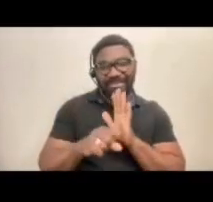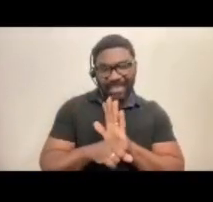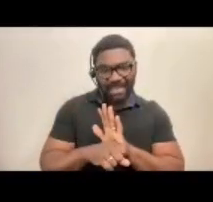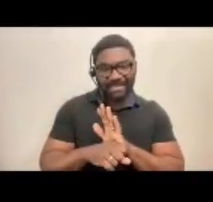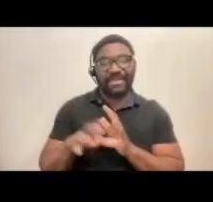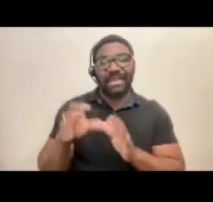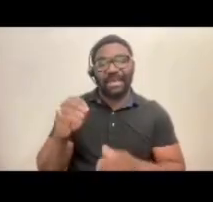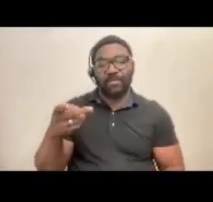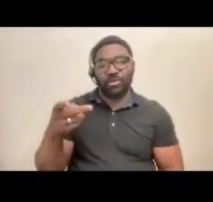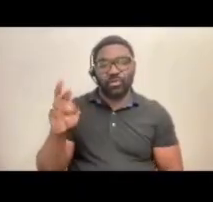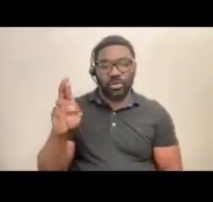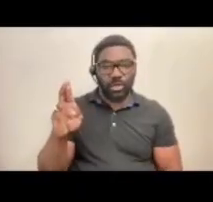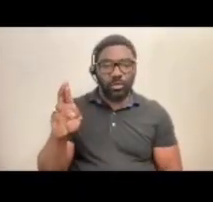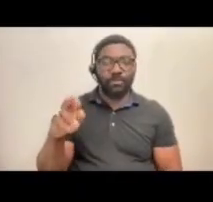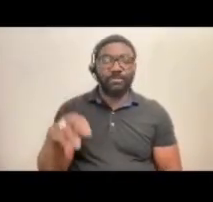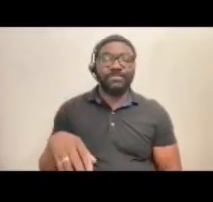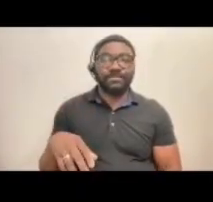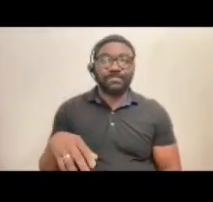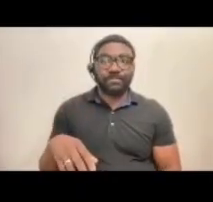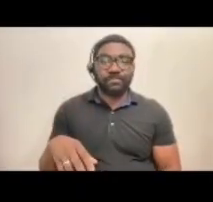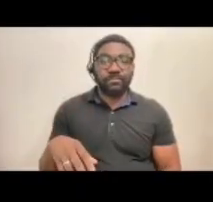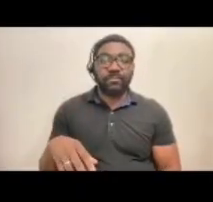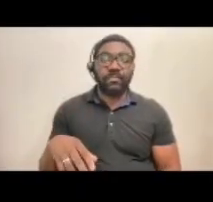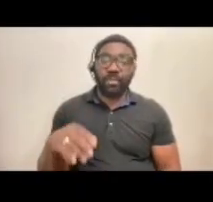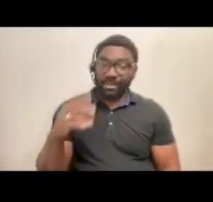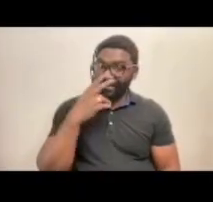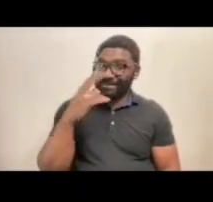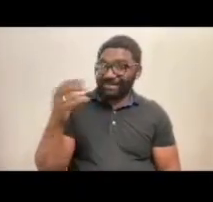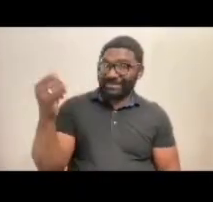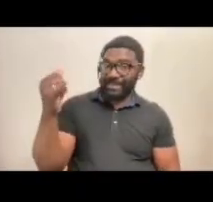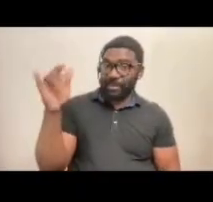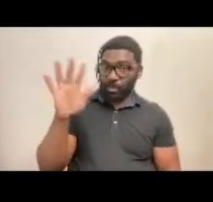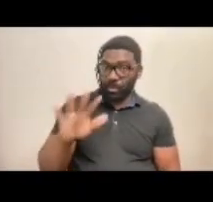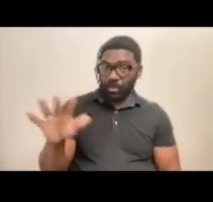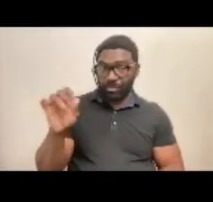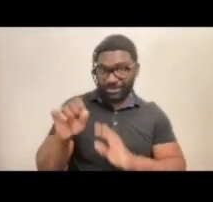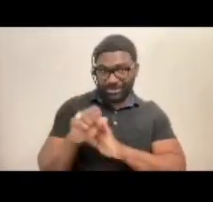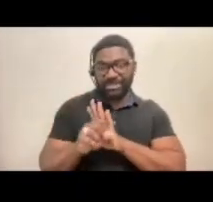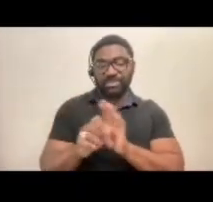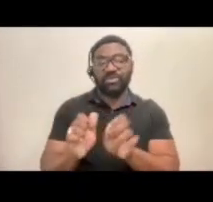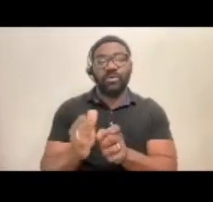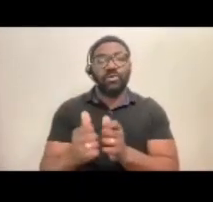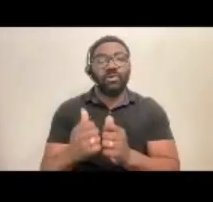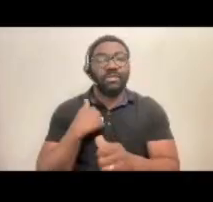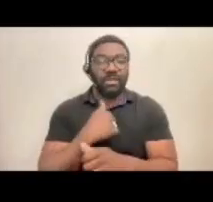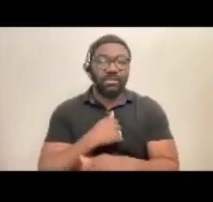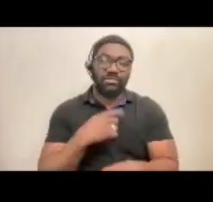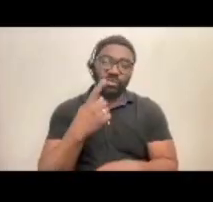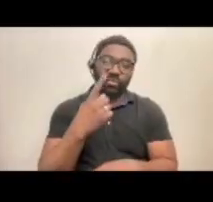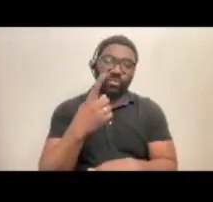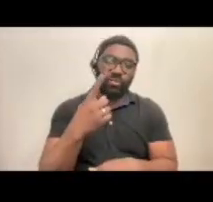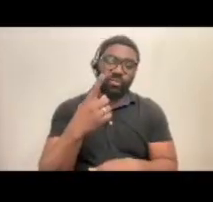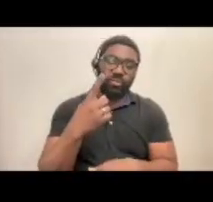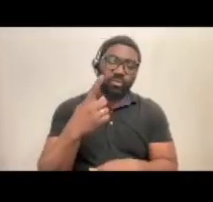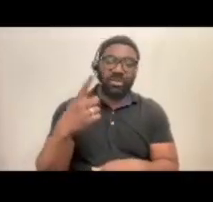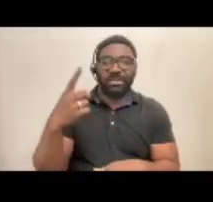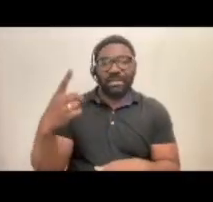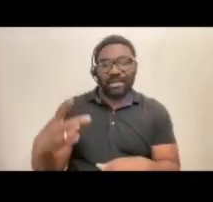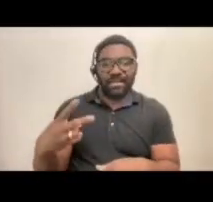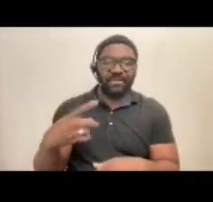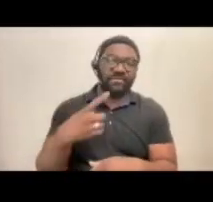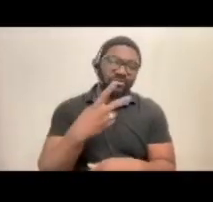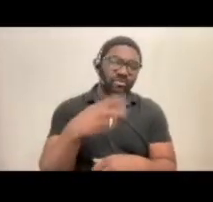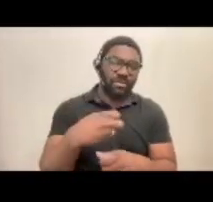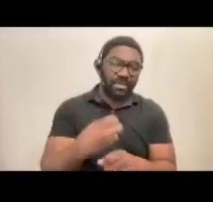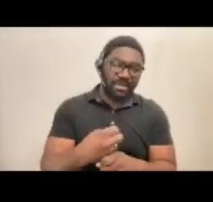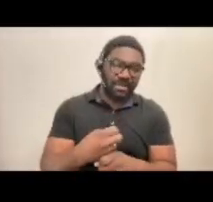Rico. And these states are those highlighted in yellow that you'll see. They've worked with us between 1 and 2.5 years, and they have